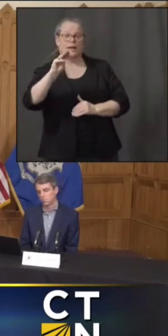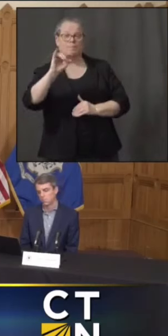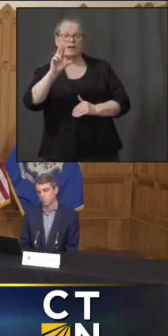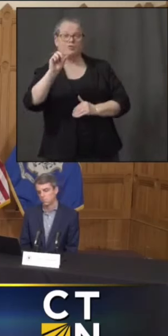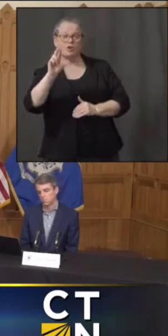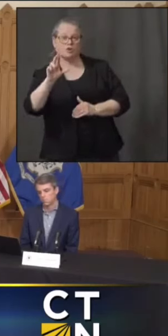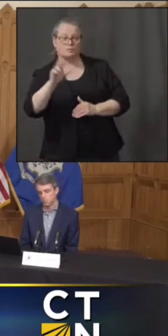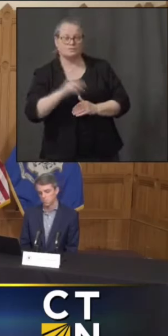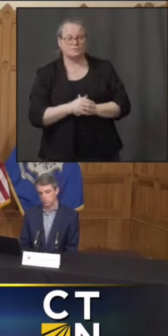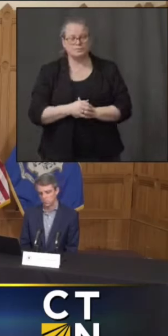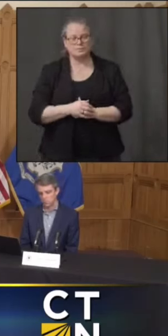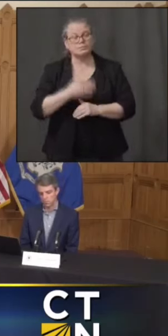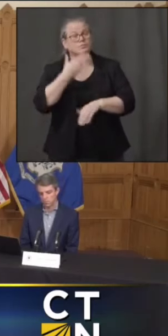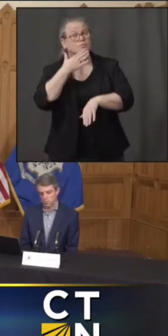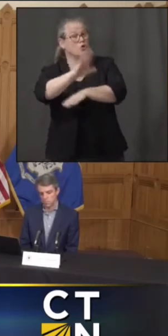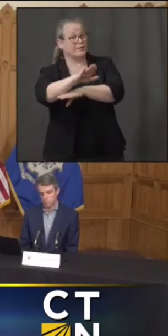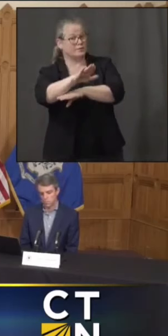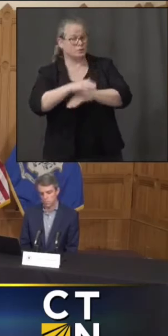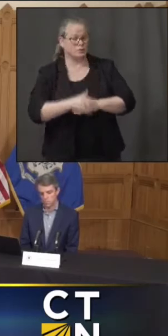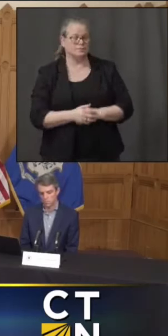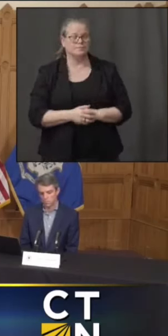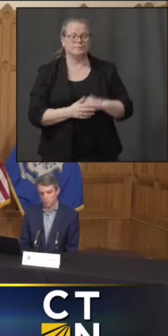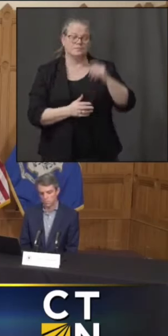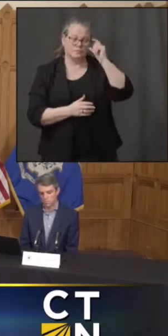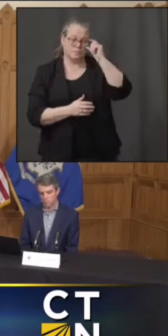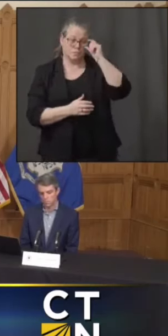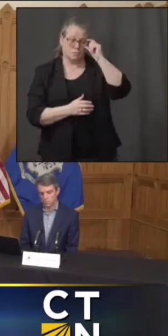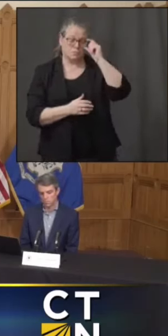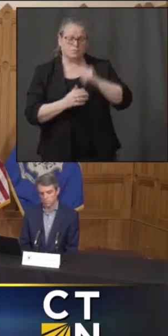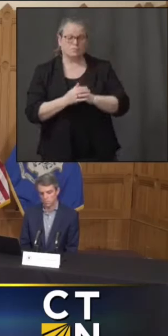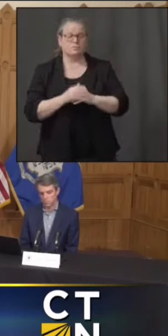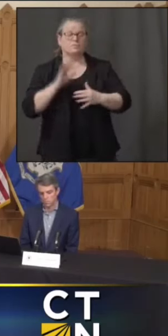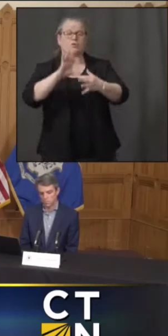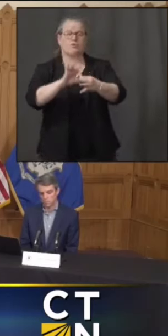Good afternoon. A couple of questions on contact tracing.